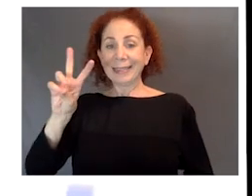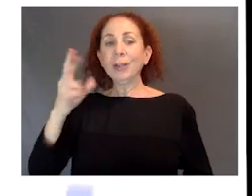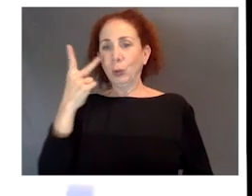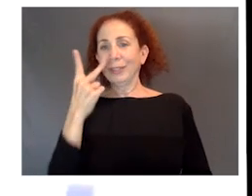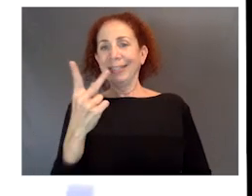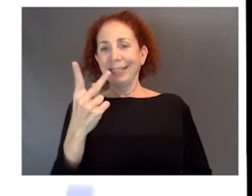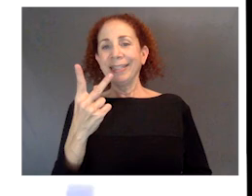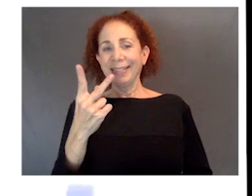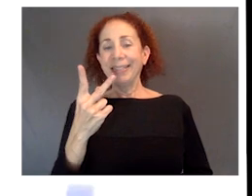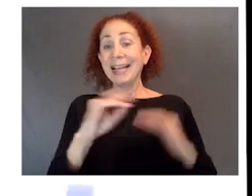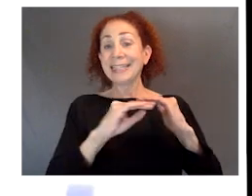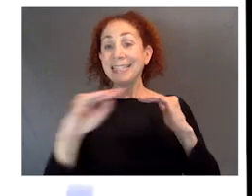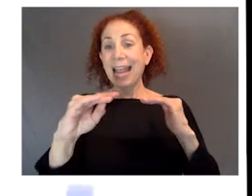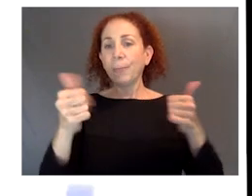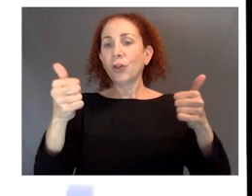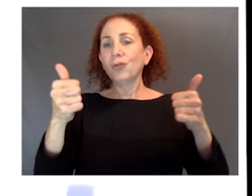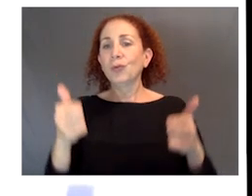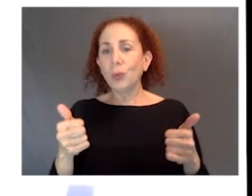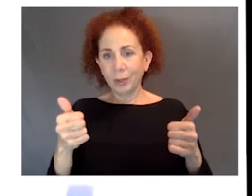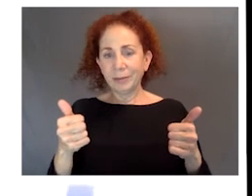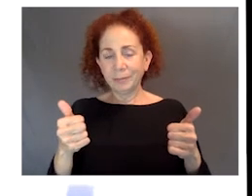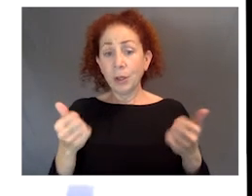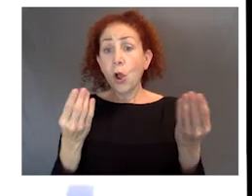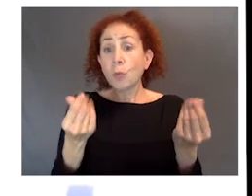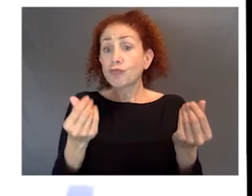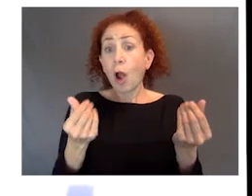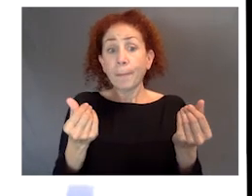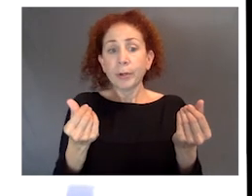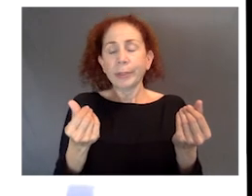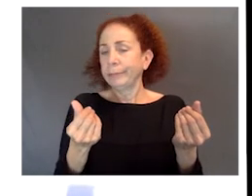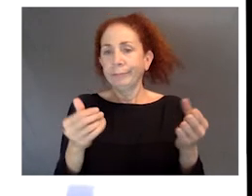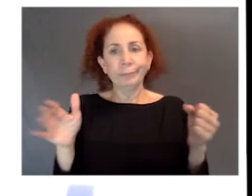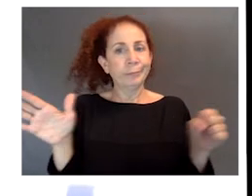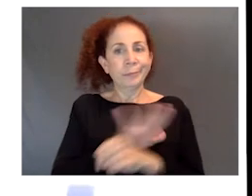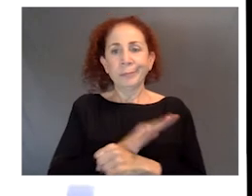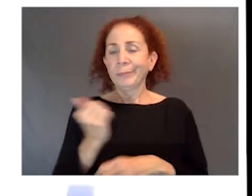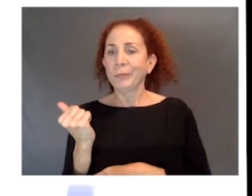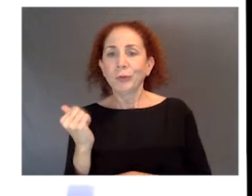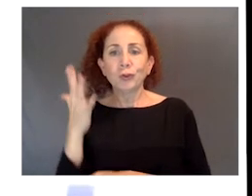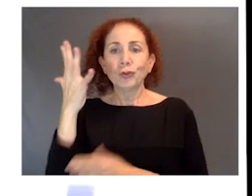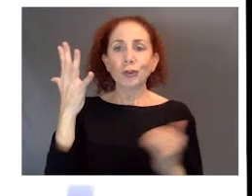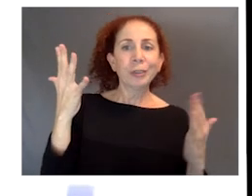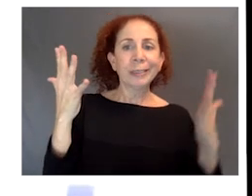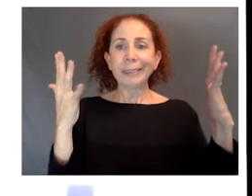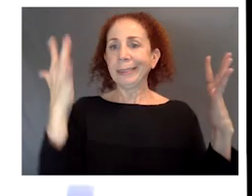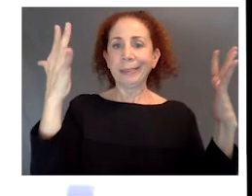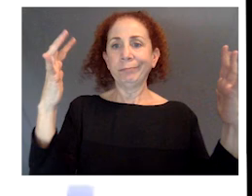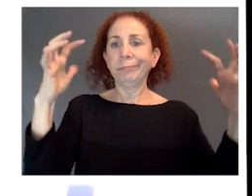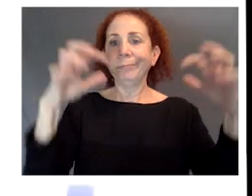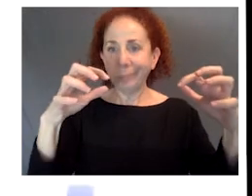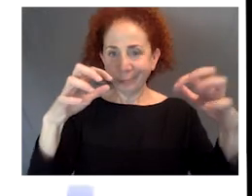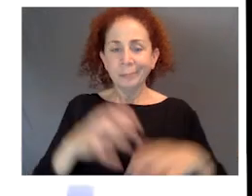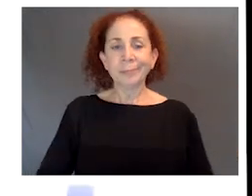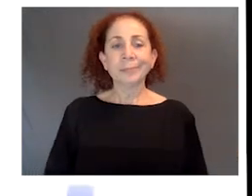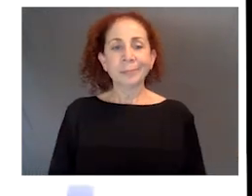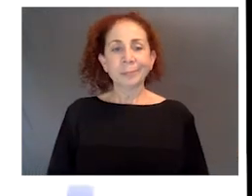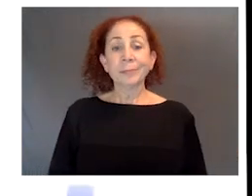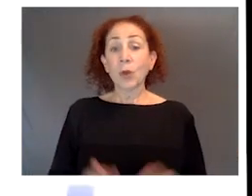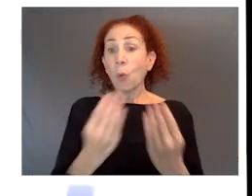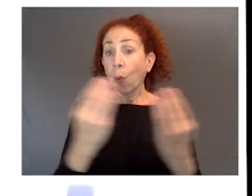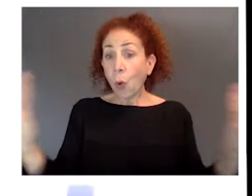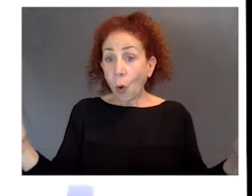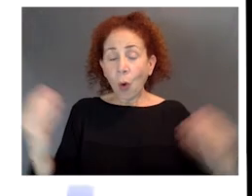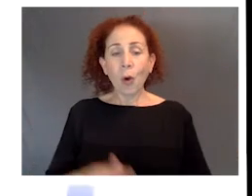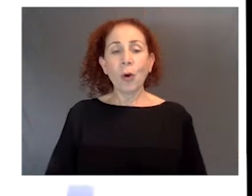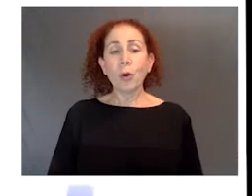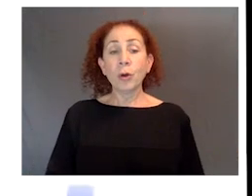State as a stabilized ruin. The property is entirely overgrown with trees, some almost as tall as the outer wall.